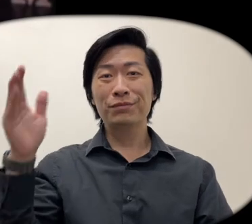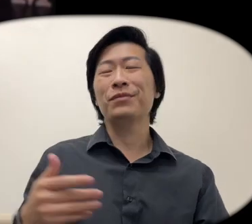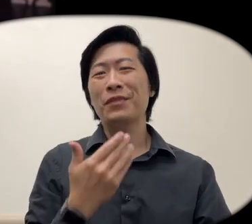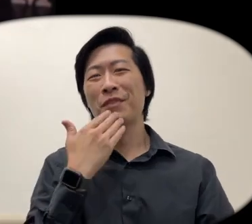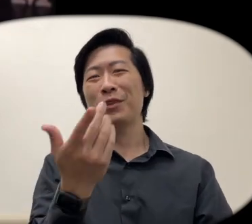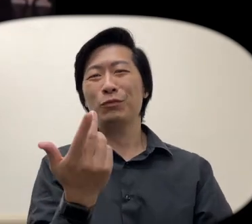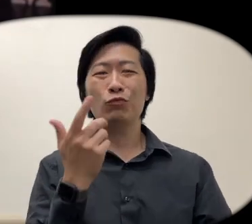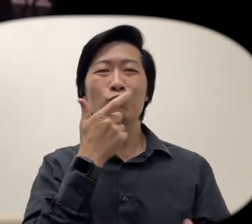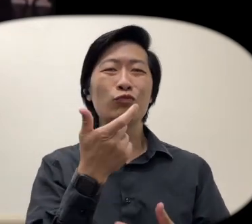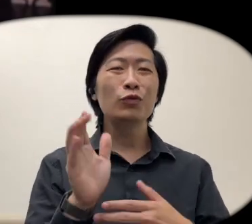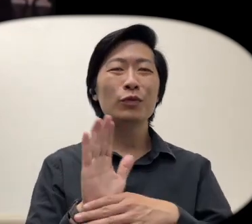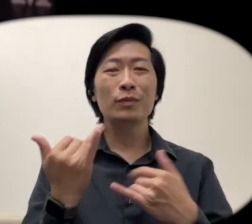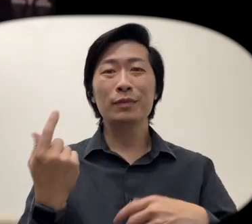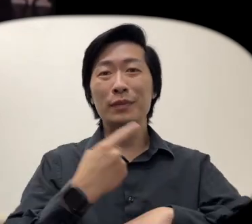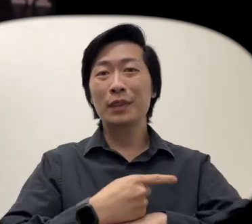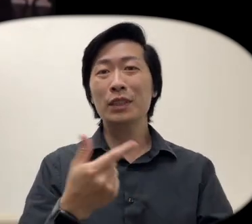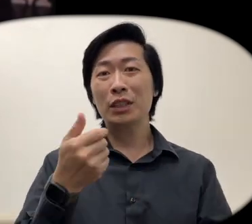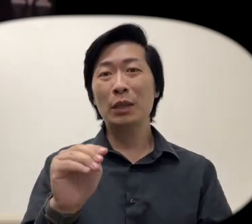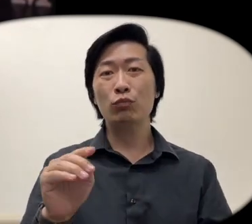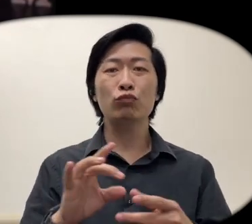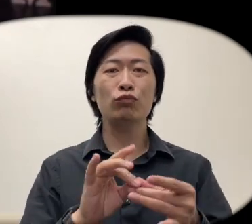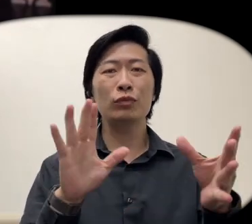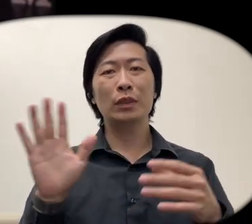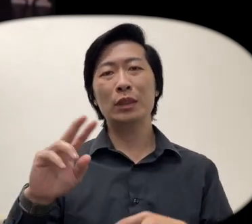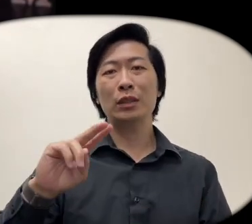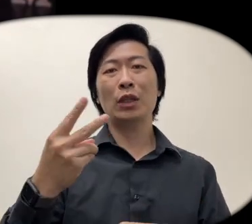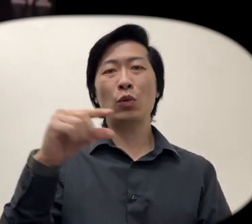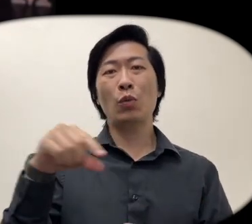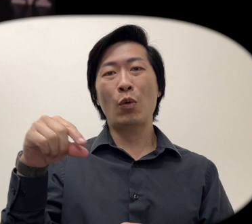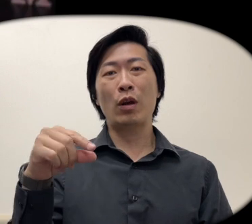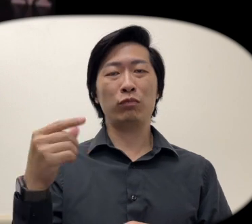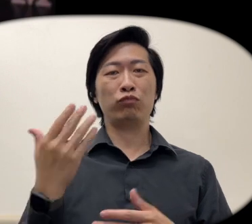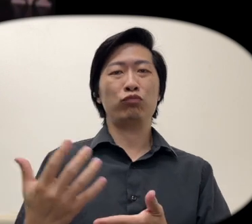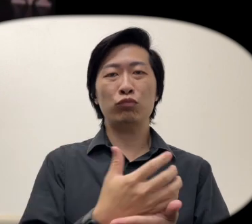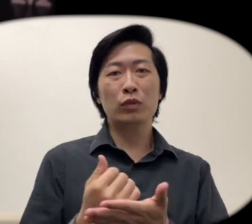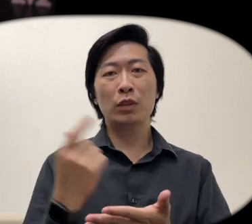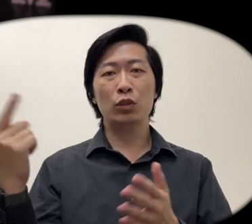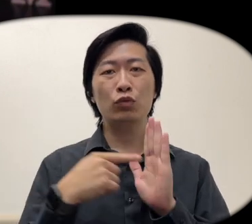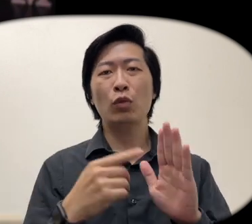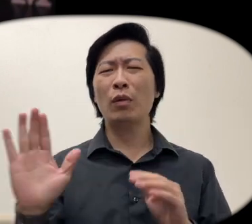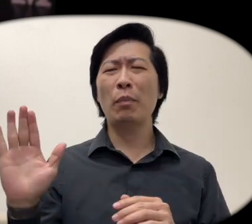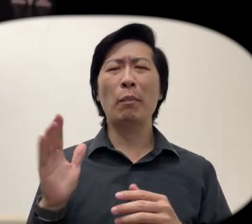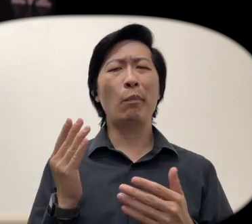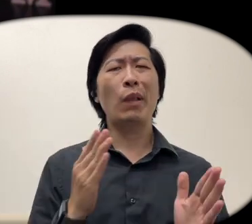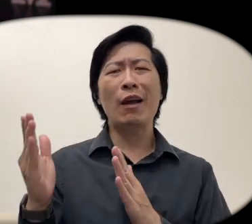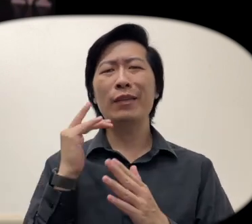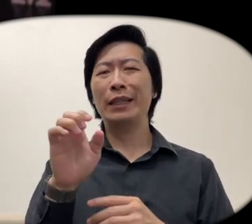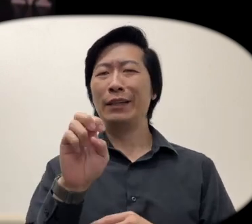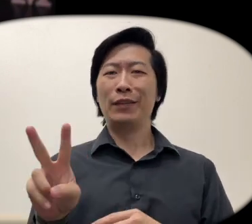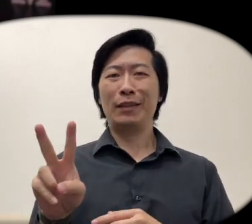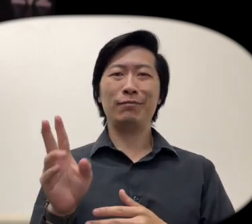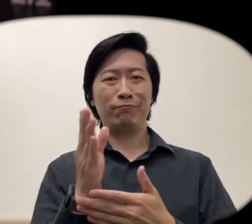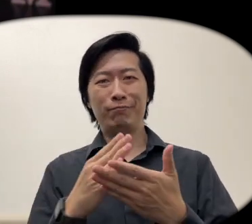Hello, everyone. Thank you so much for joining me today. GM released their second quarter earnings, and in that report, they showed us what their plans are for their EV segment